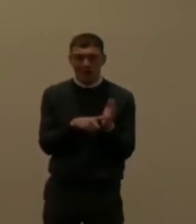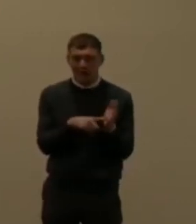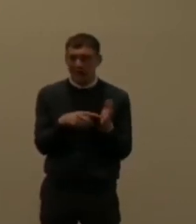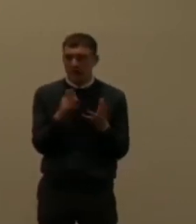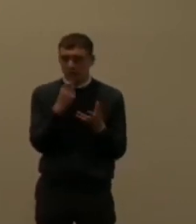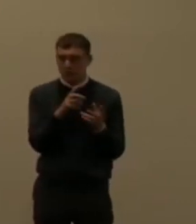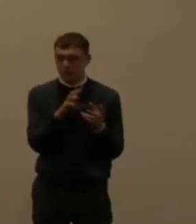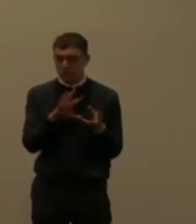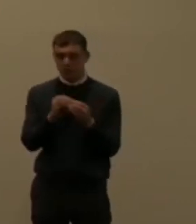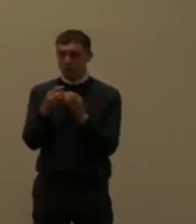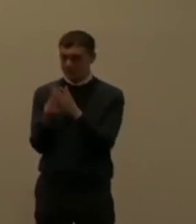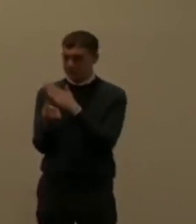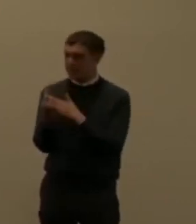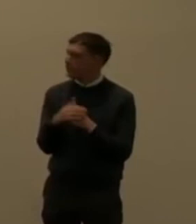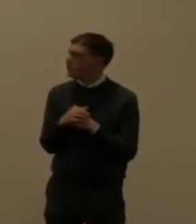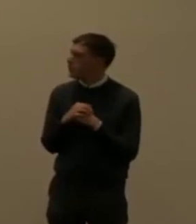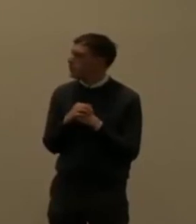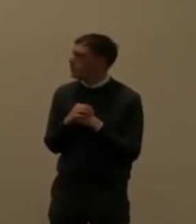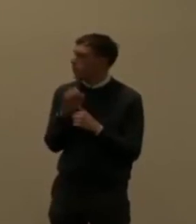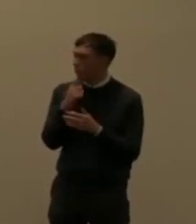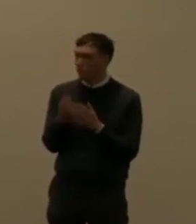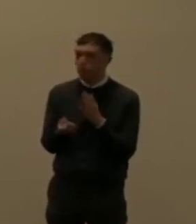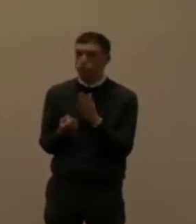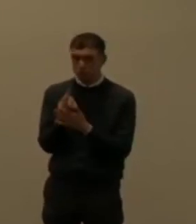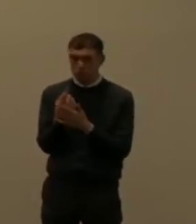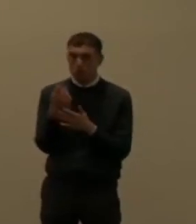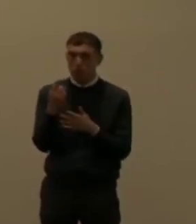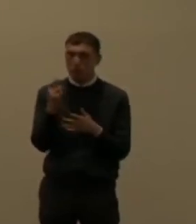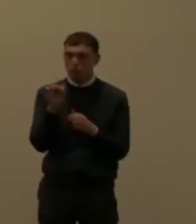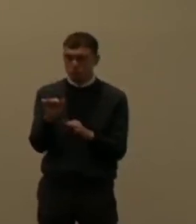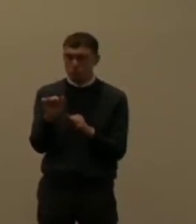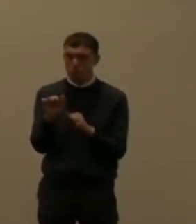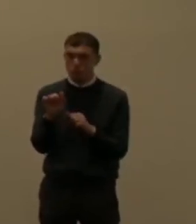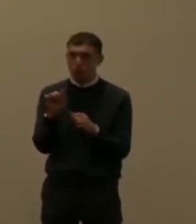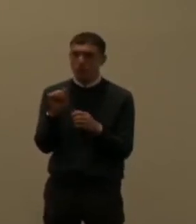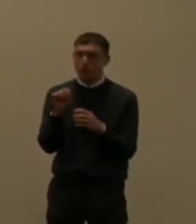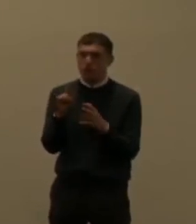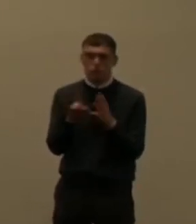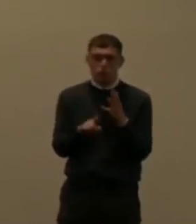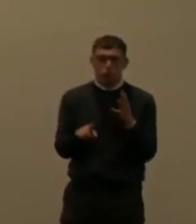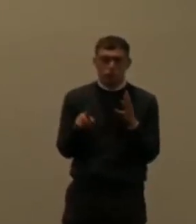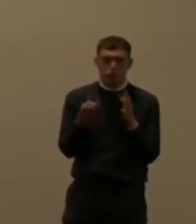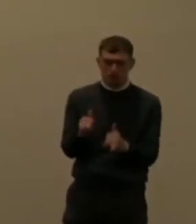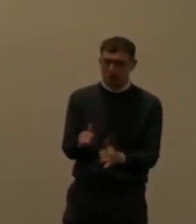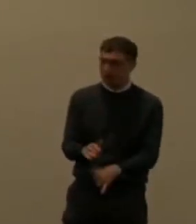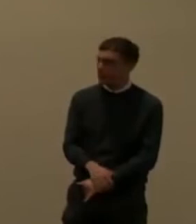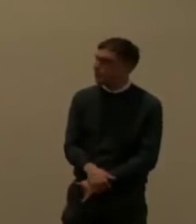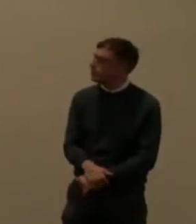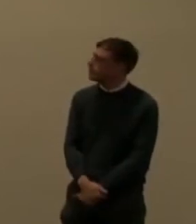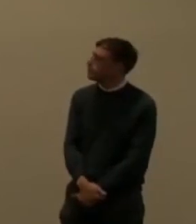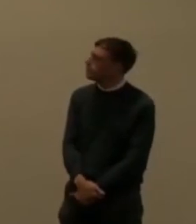of calling that URL to trigger your unit tests. So we are going to leverage